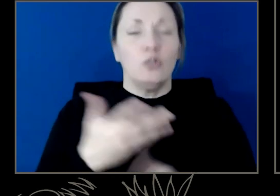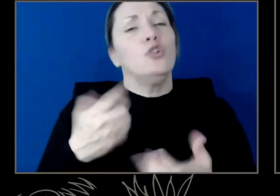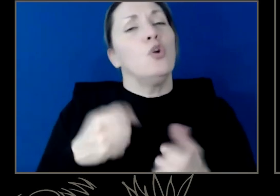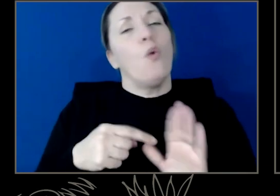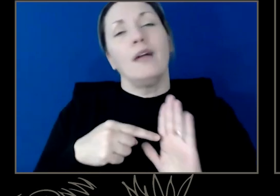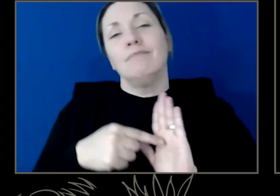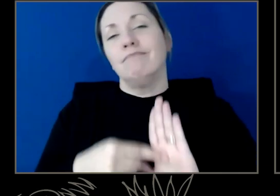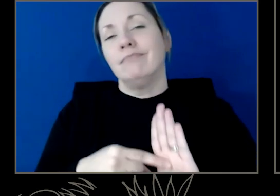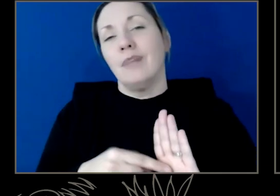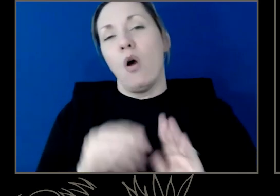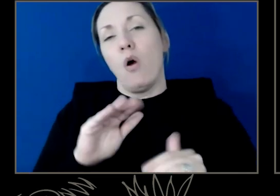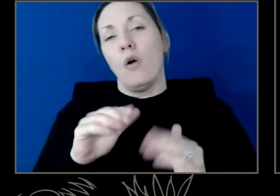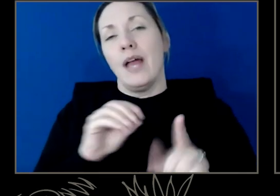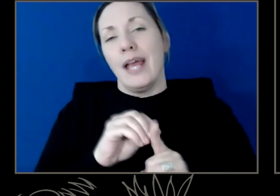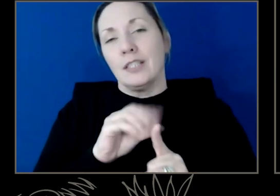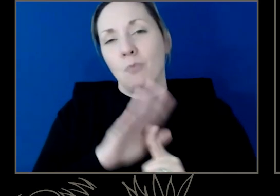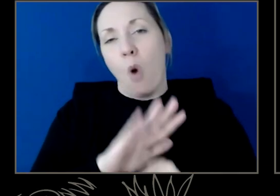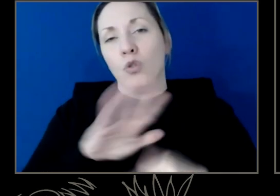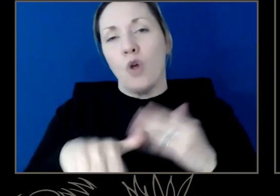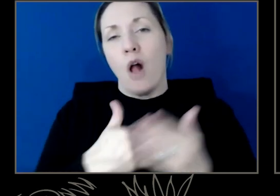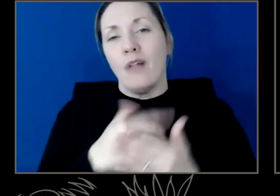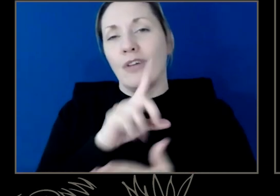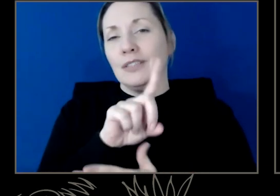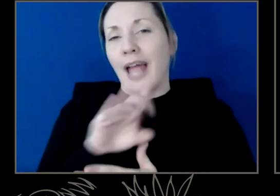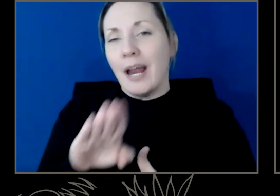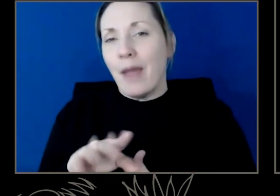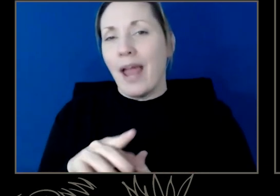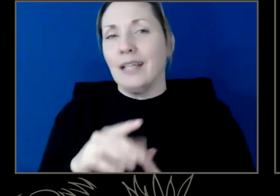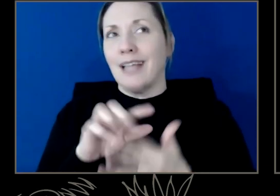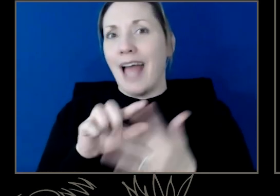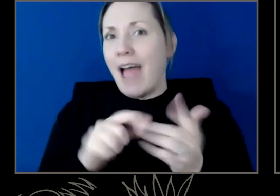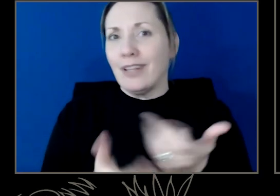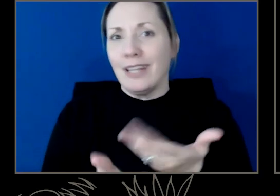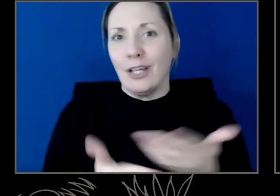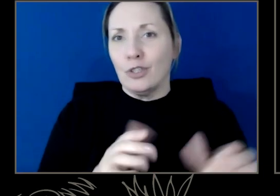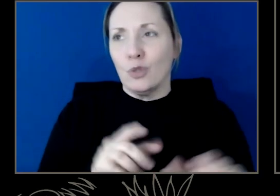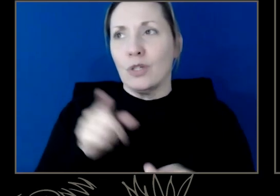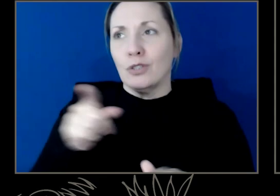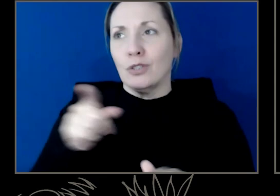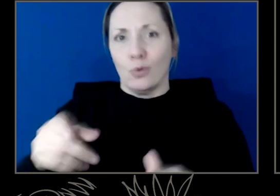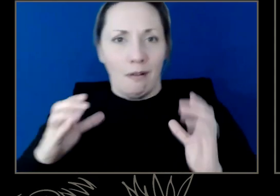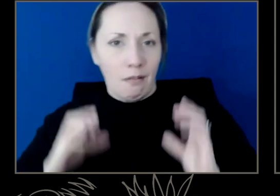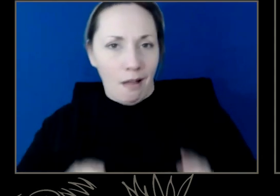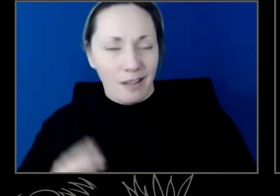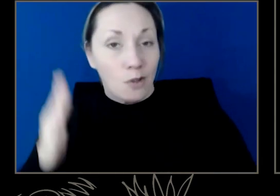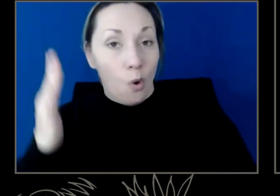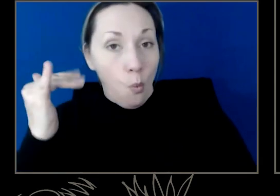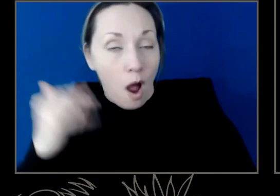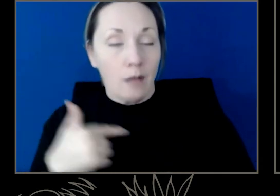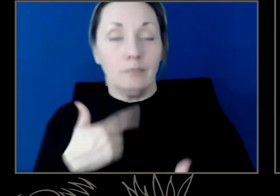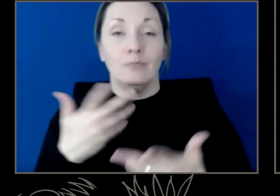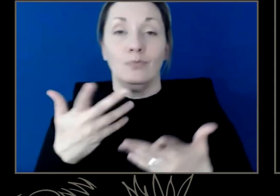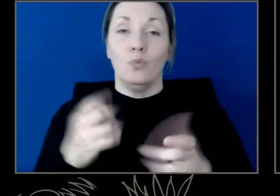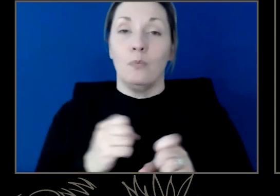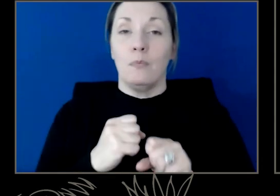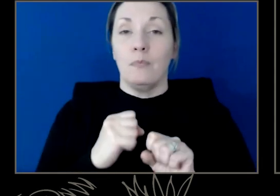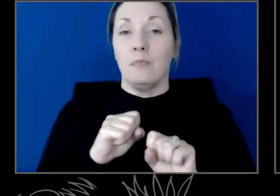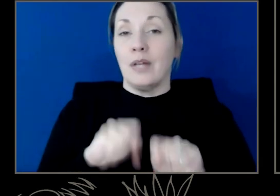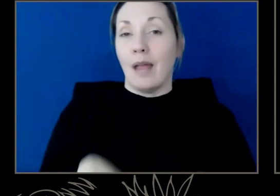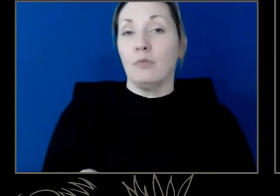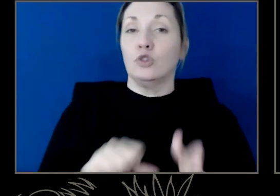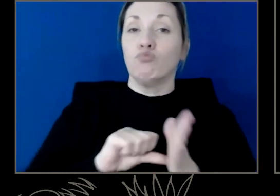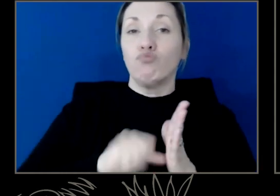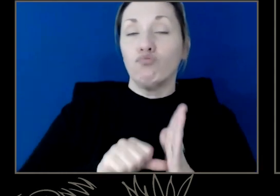entire database's schema to your clients because you want to be able to iterate